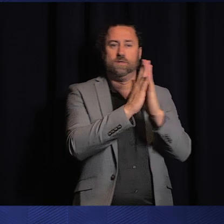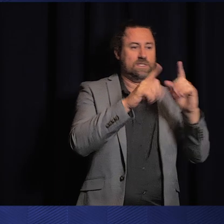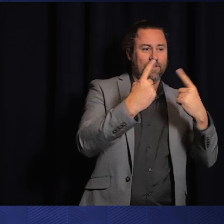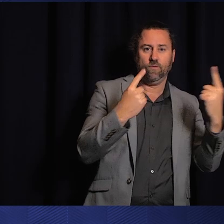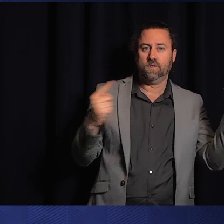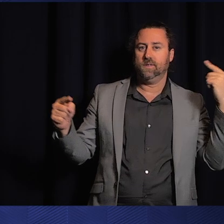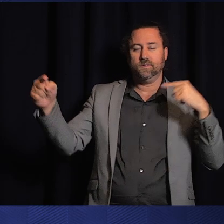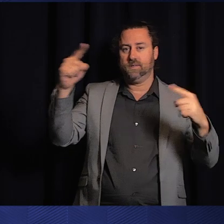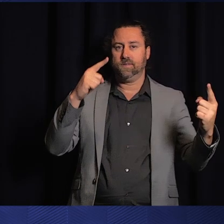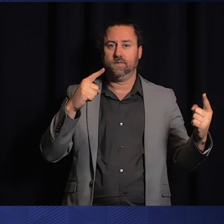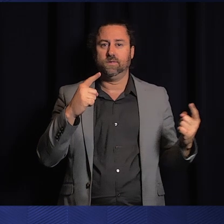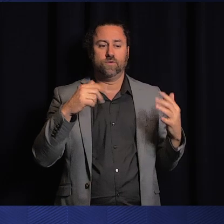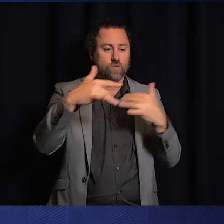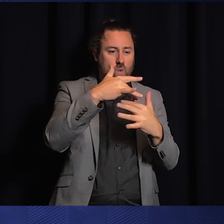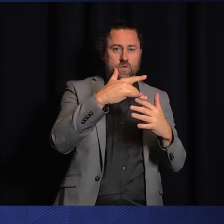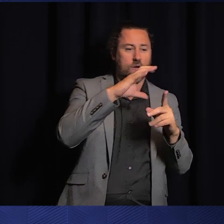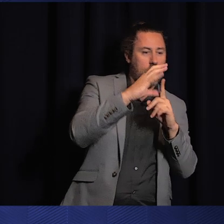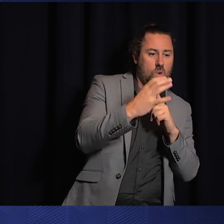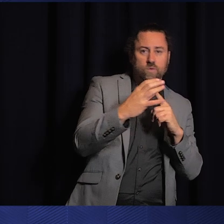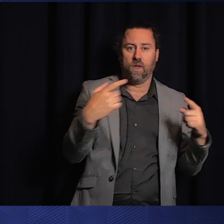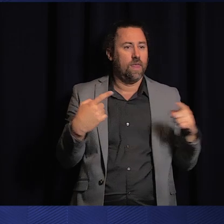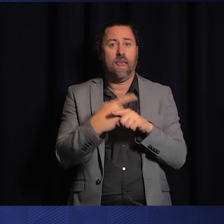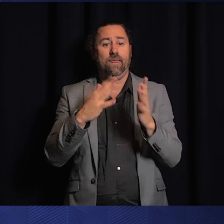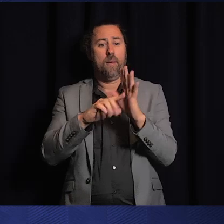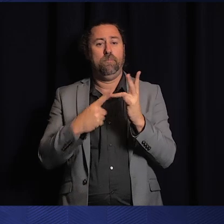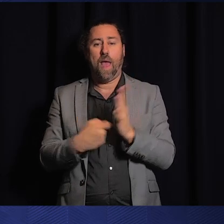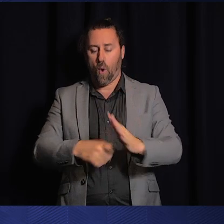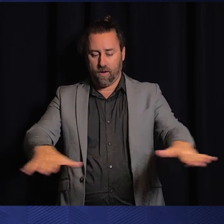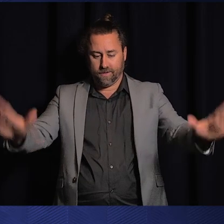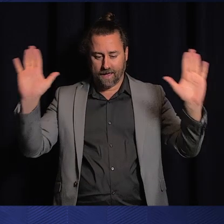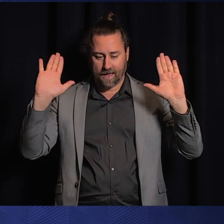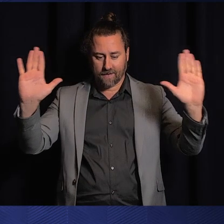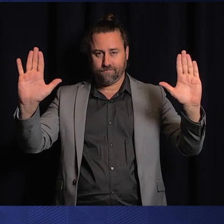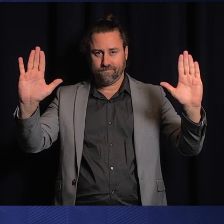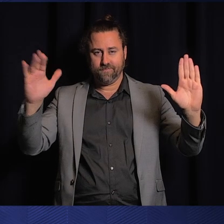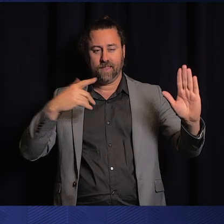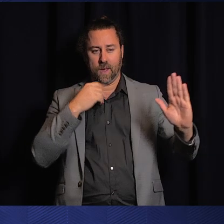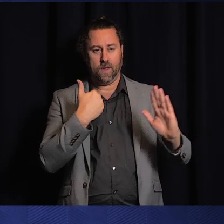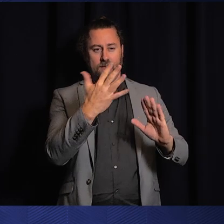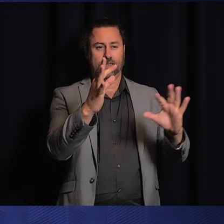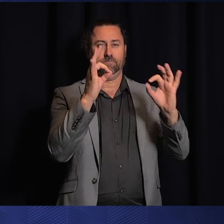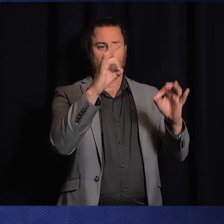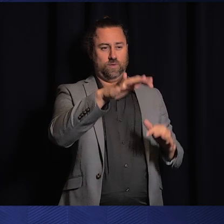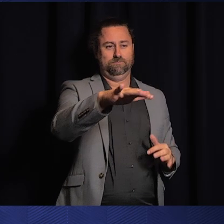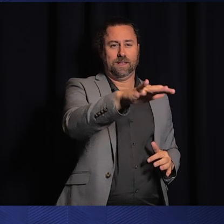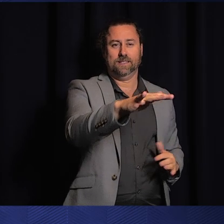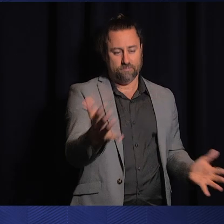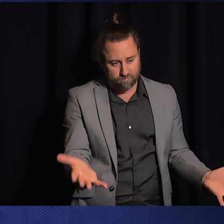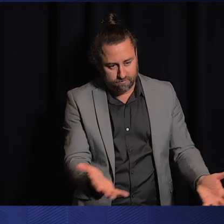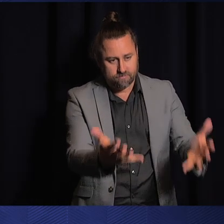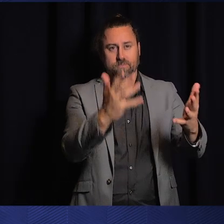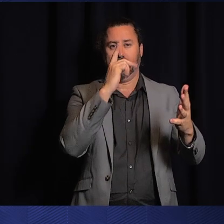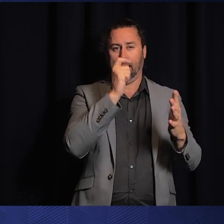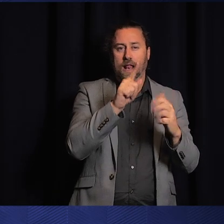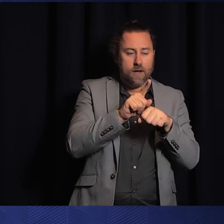their social, cultural space. And mayor straight away provided space for them. So this is a straight away success at